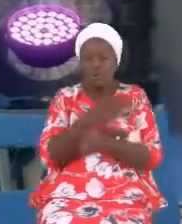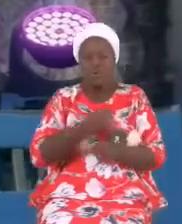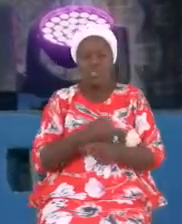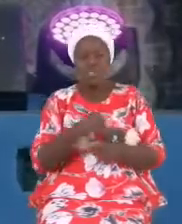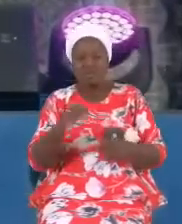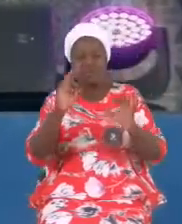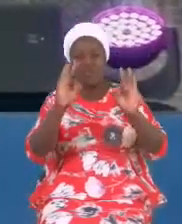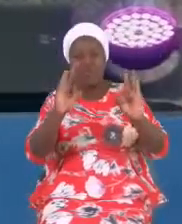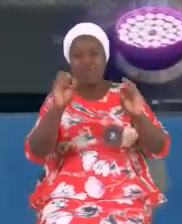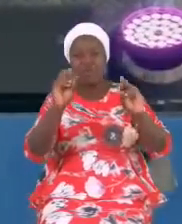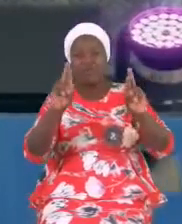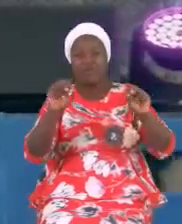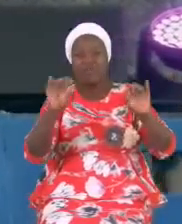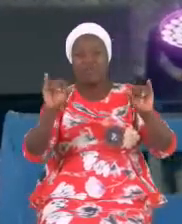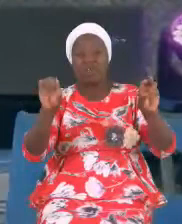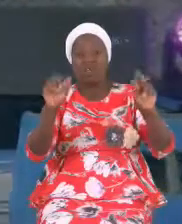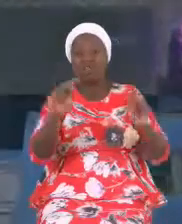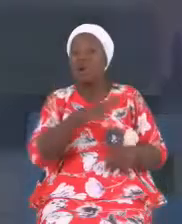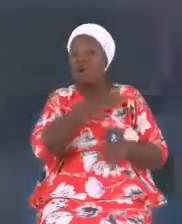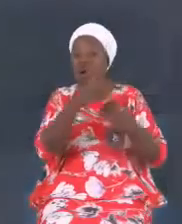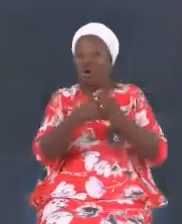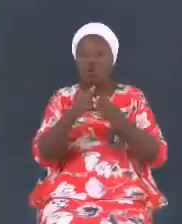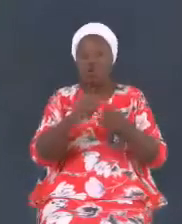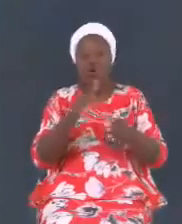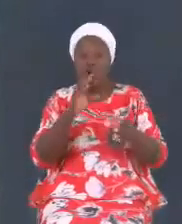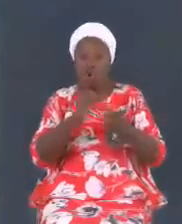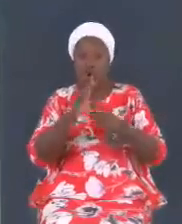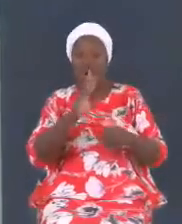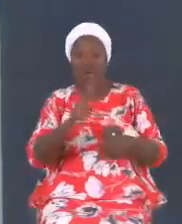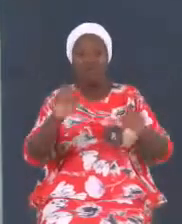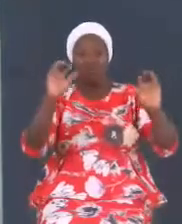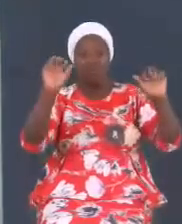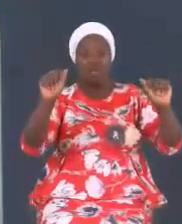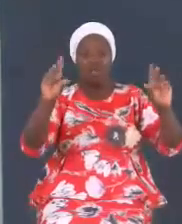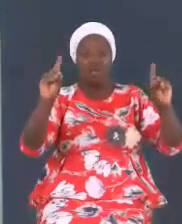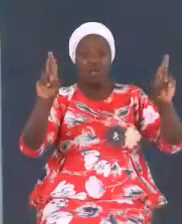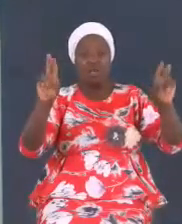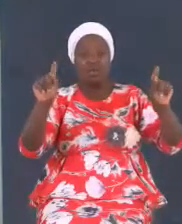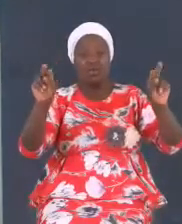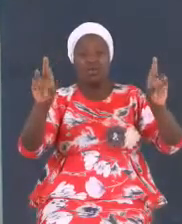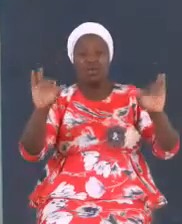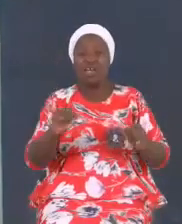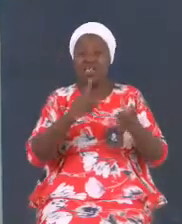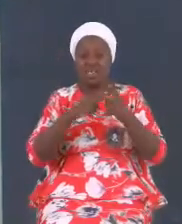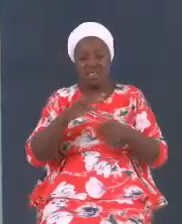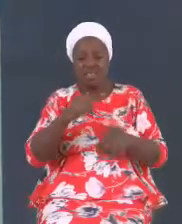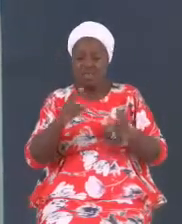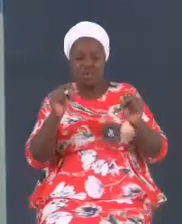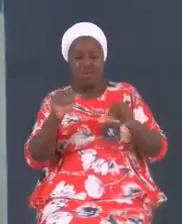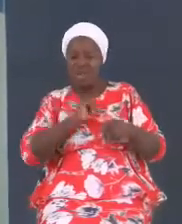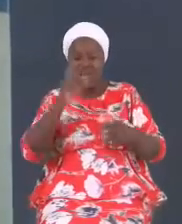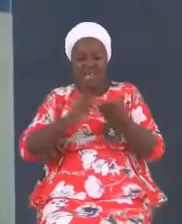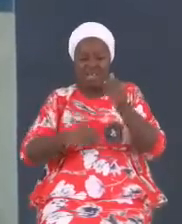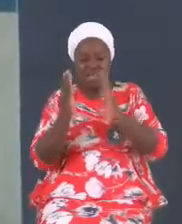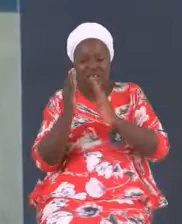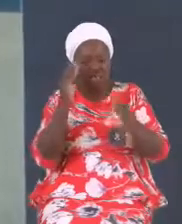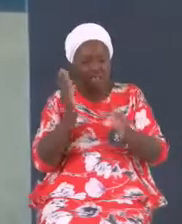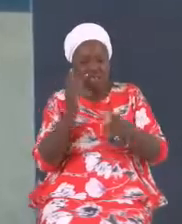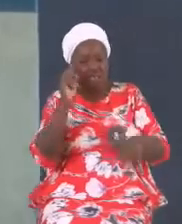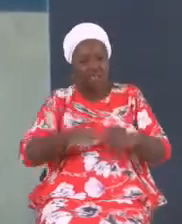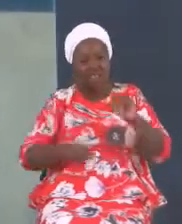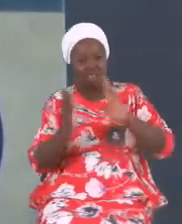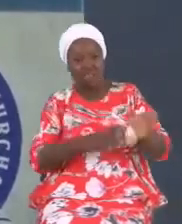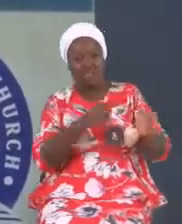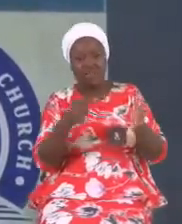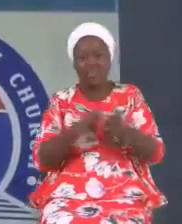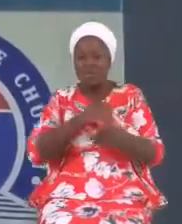or her adultery more than God, and he says, I cannot give up this, I'm holding on to this. When you die,